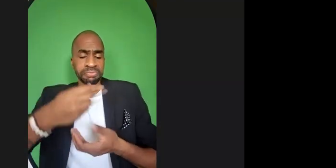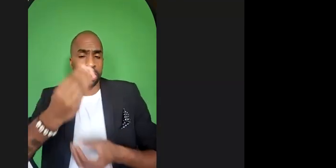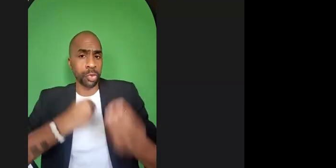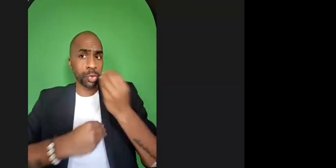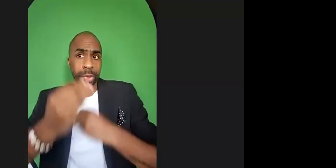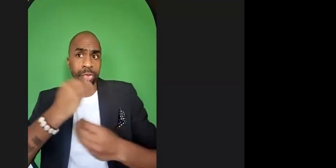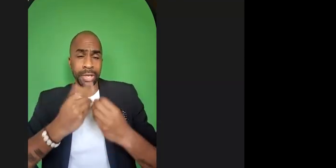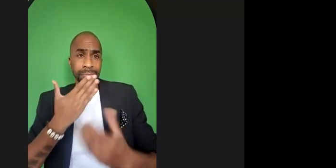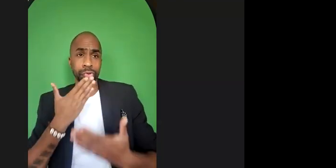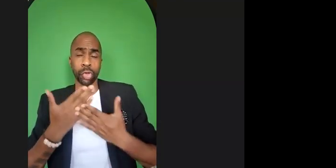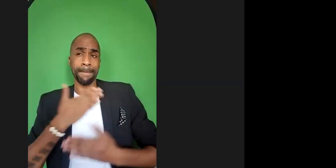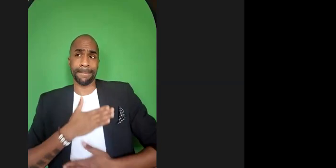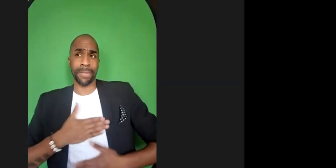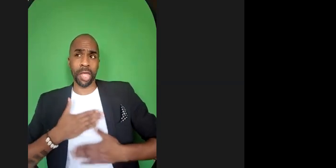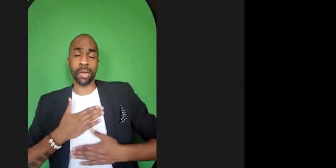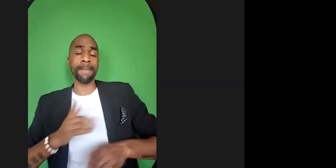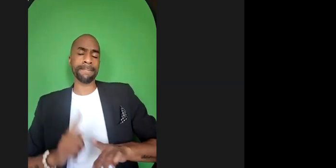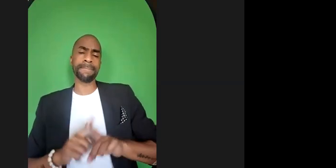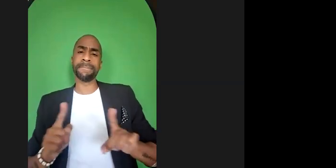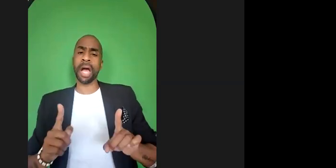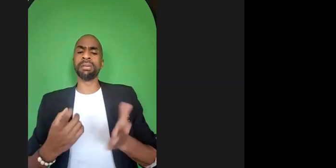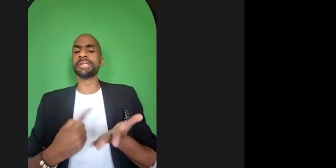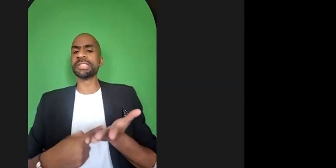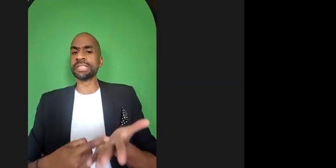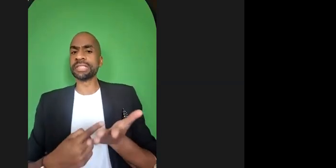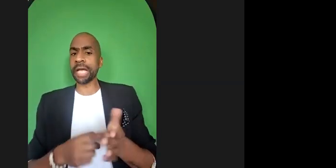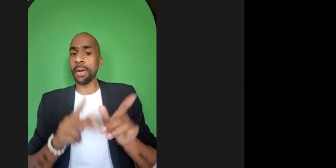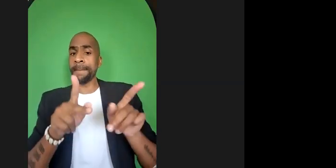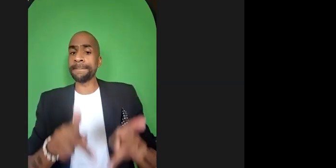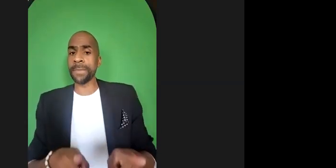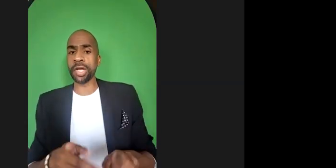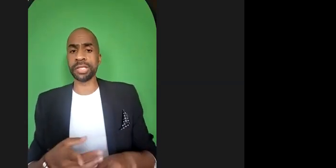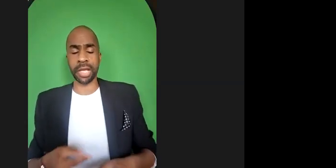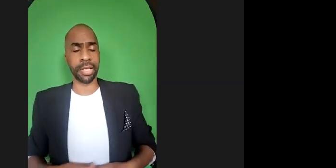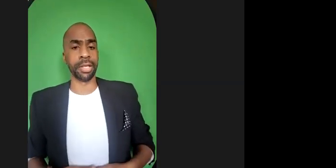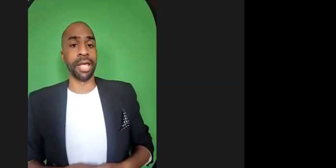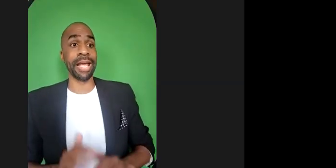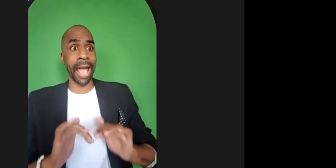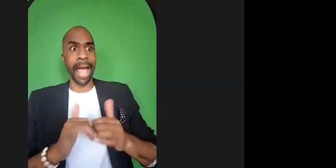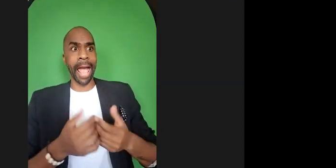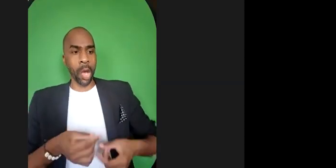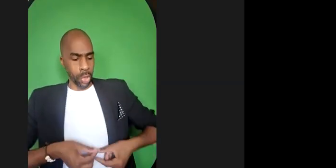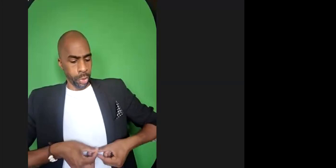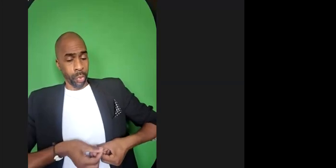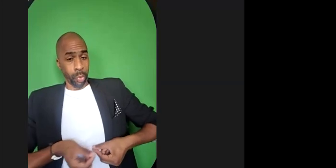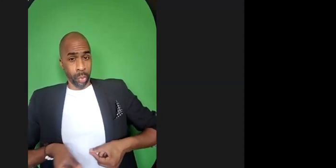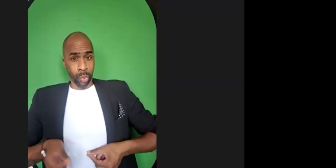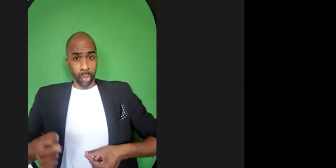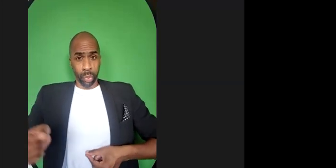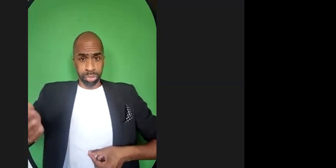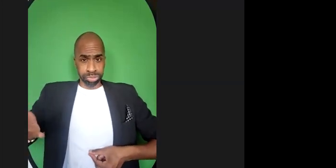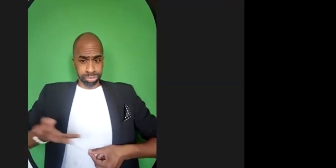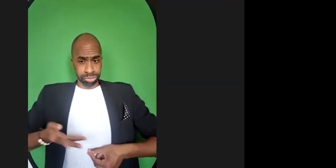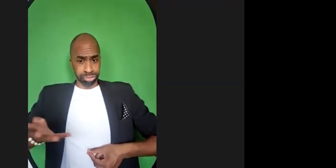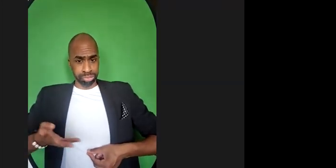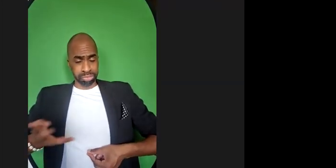we do talk to people about how a feeding tube can actually improve quality of life for many people, as